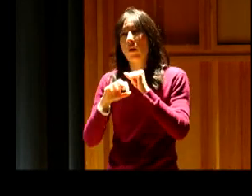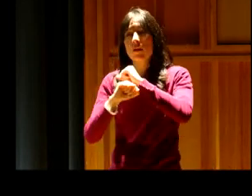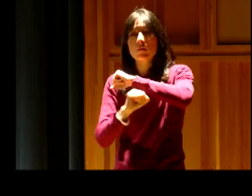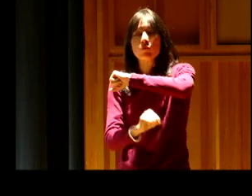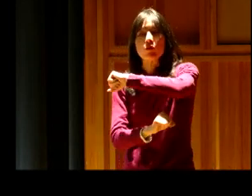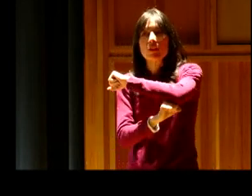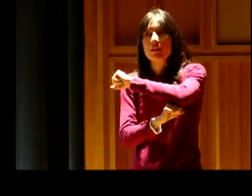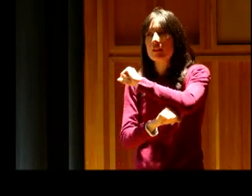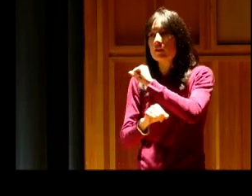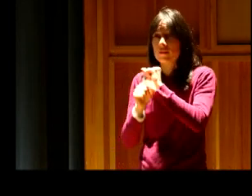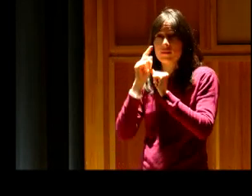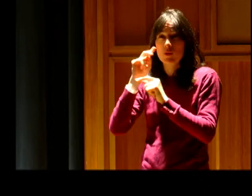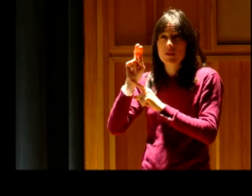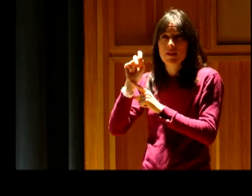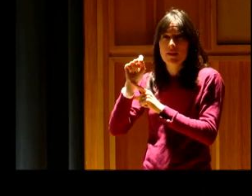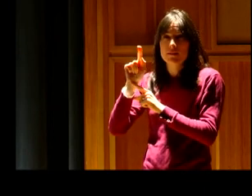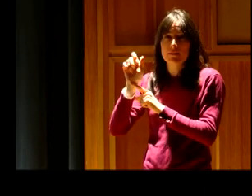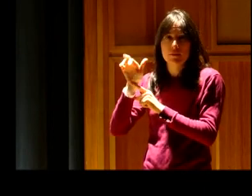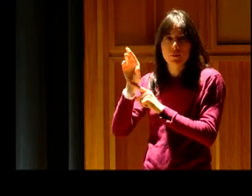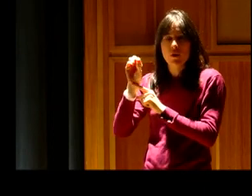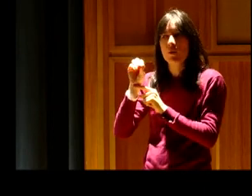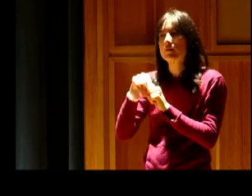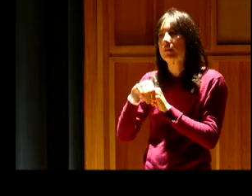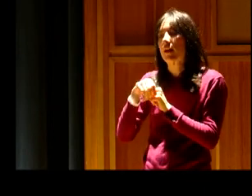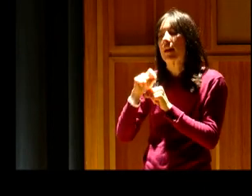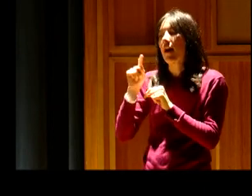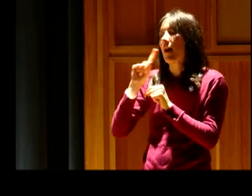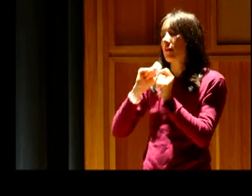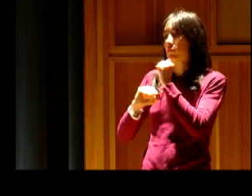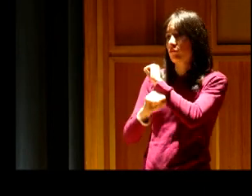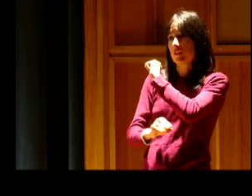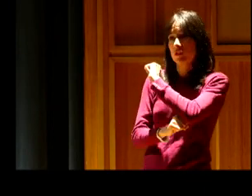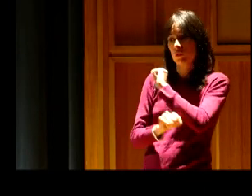body of water that takes us from where we are now